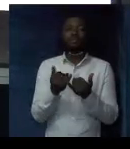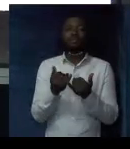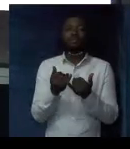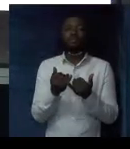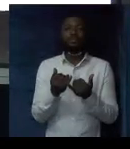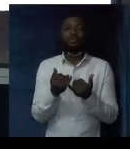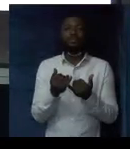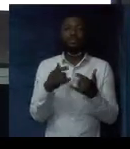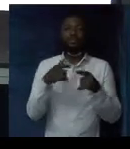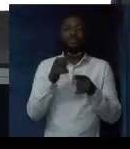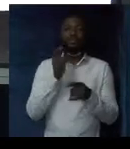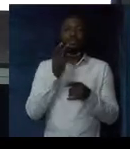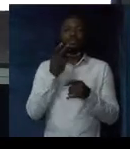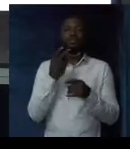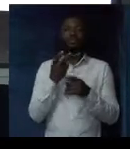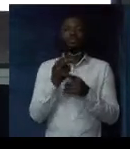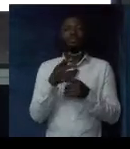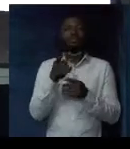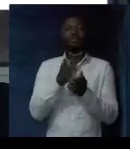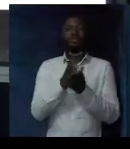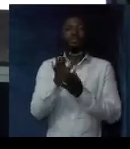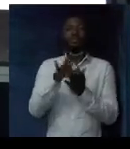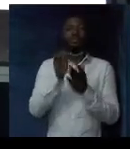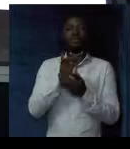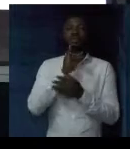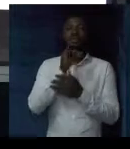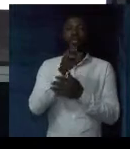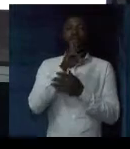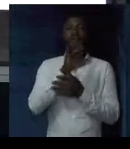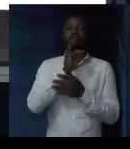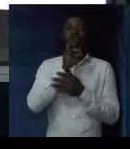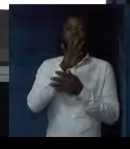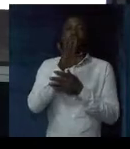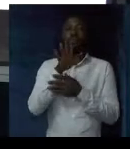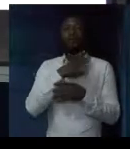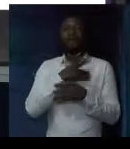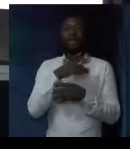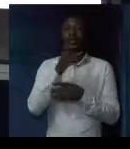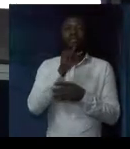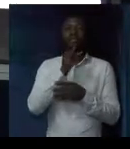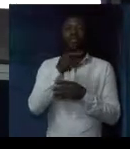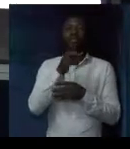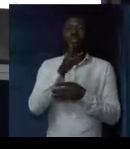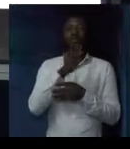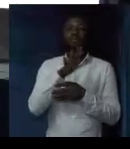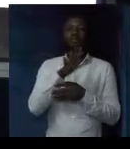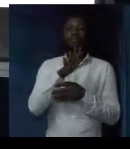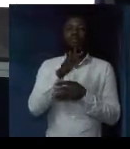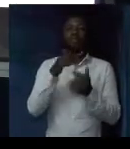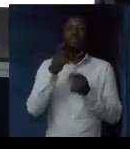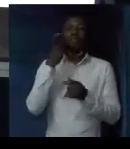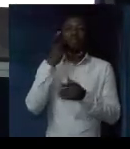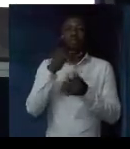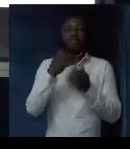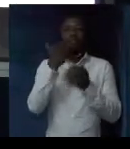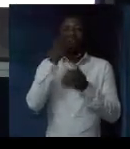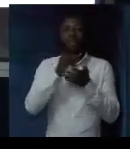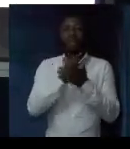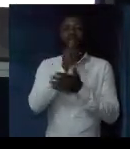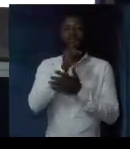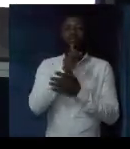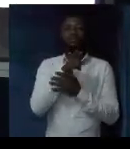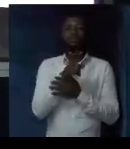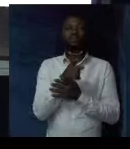now. Let's just unveil it. Correct option is that R is 45 and S is 135. Let's just see why that is